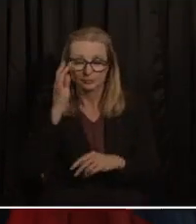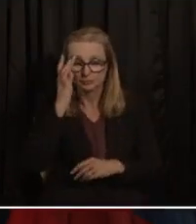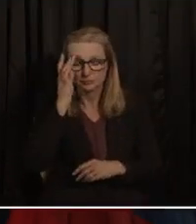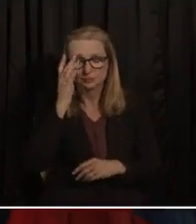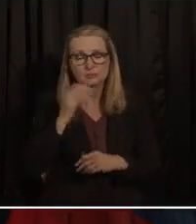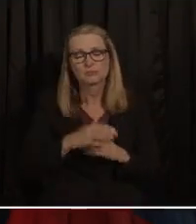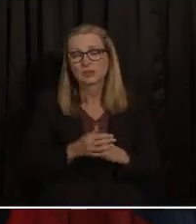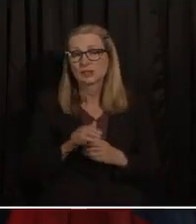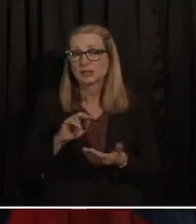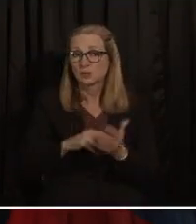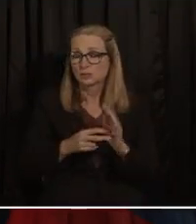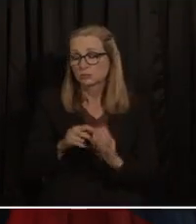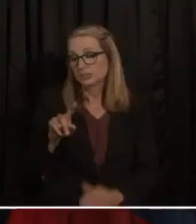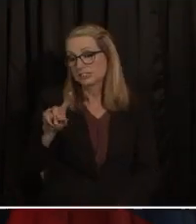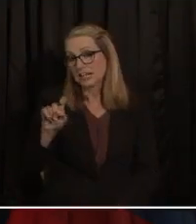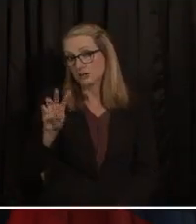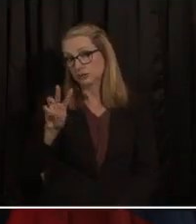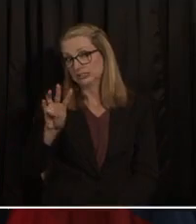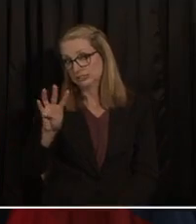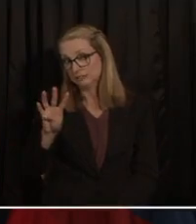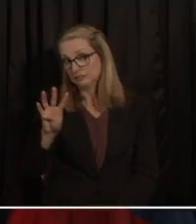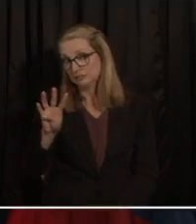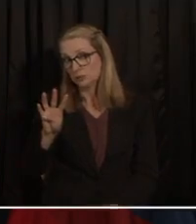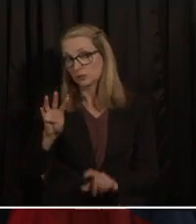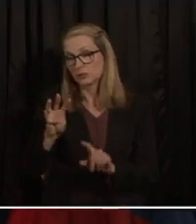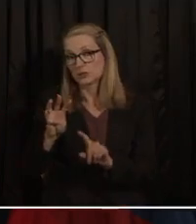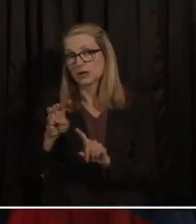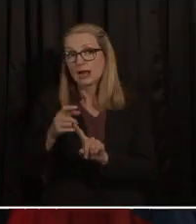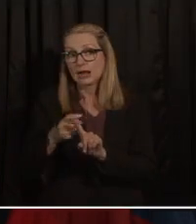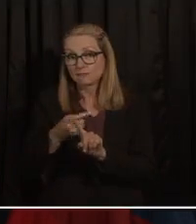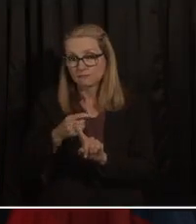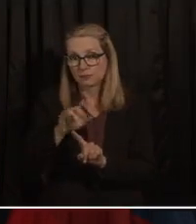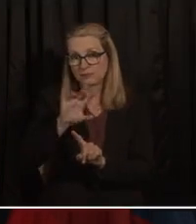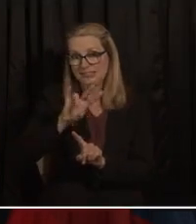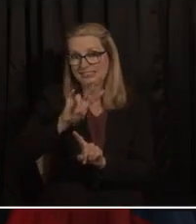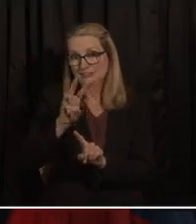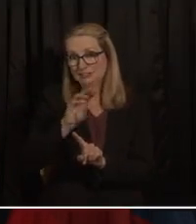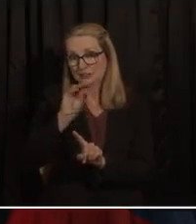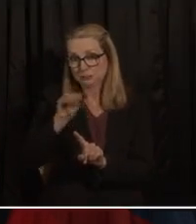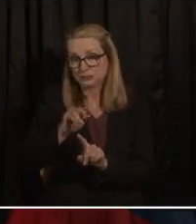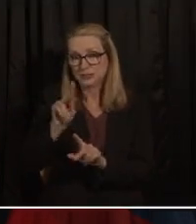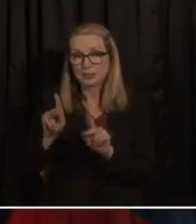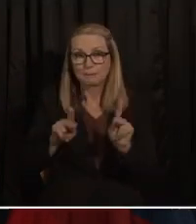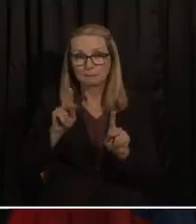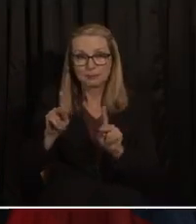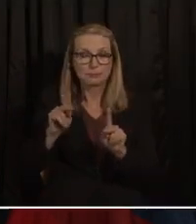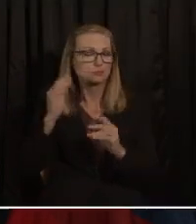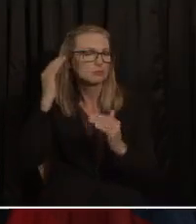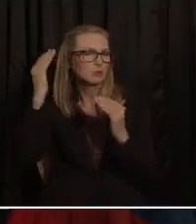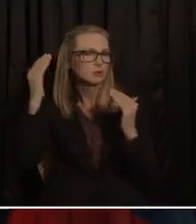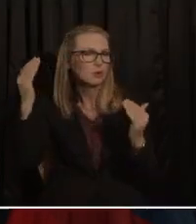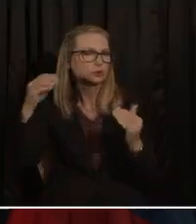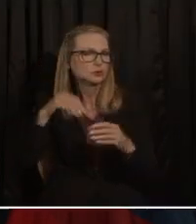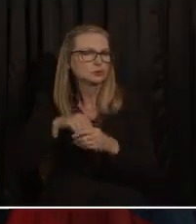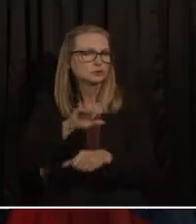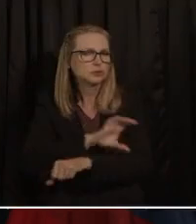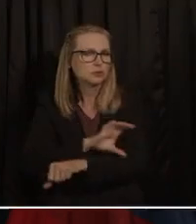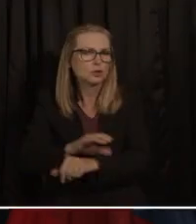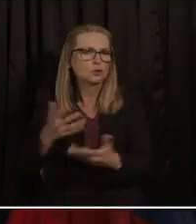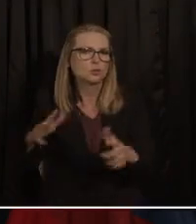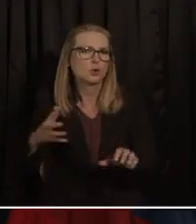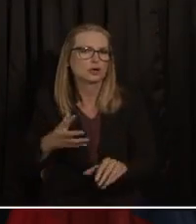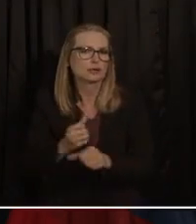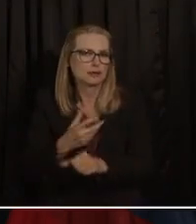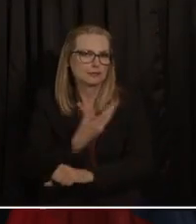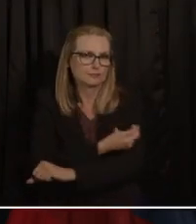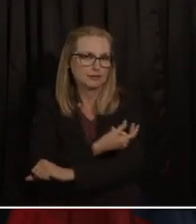have 164 that are from that 76% of the adult population that's vaccinated.